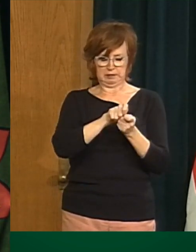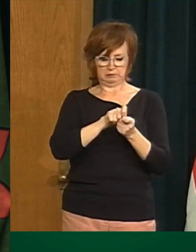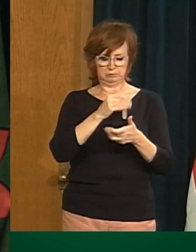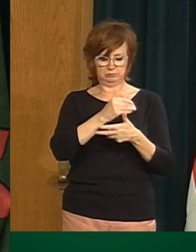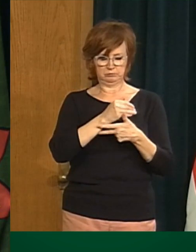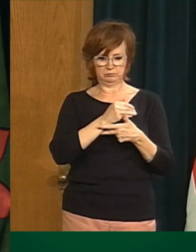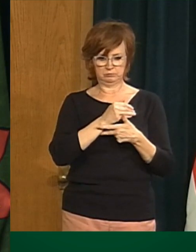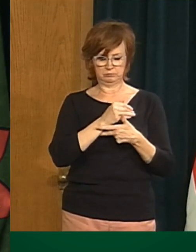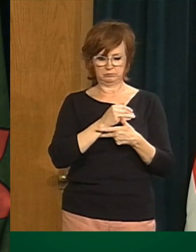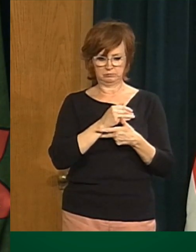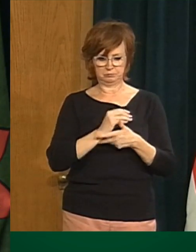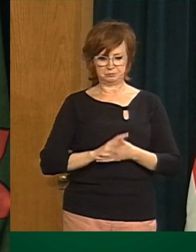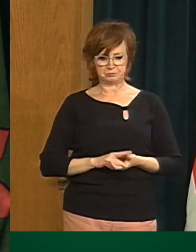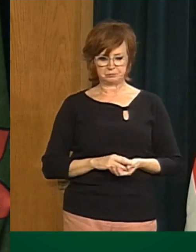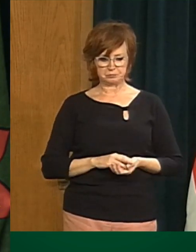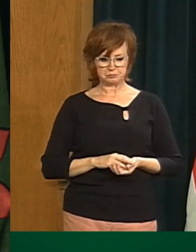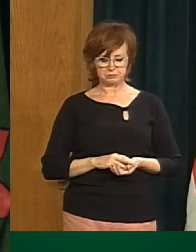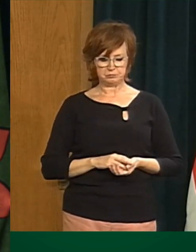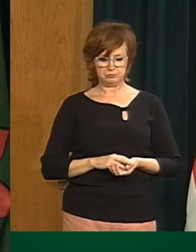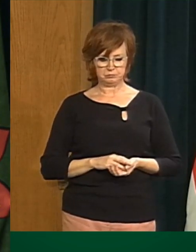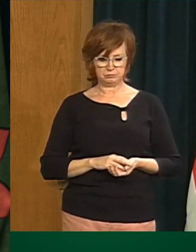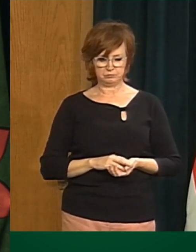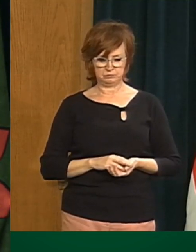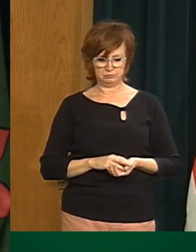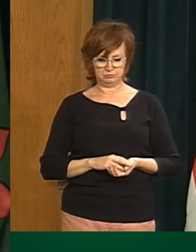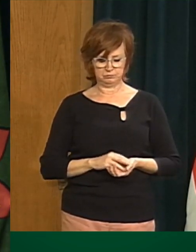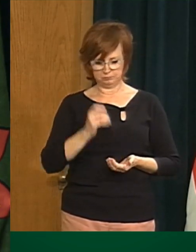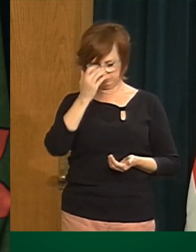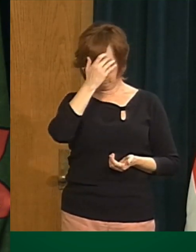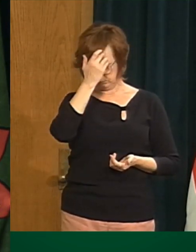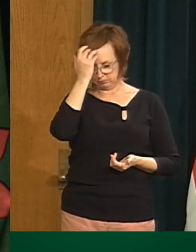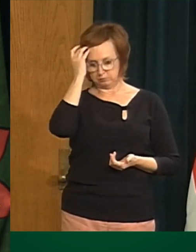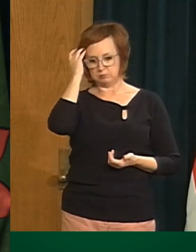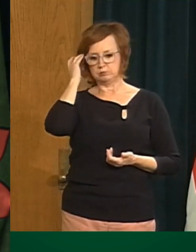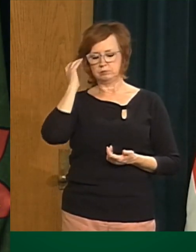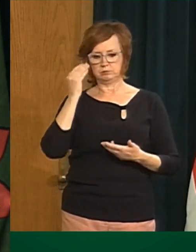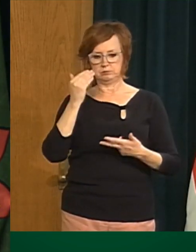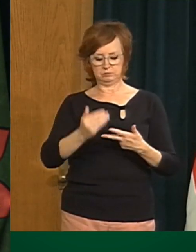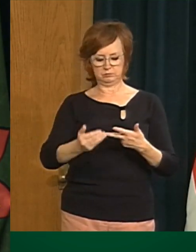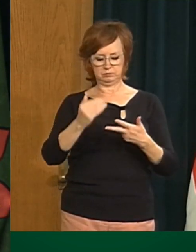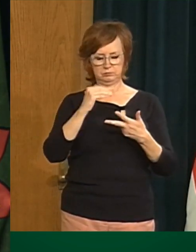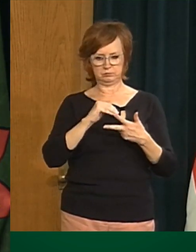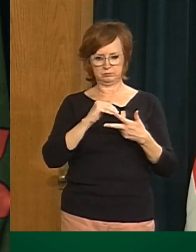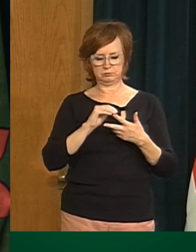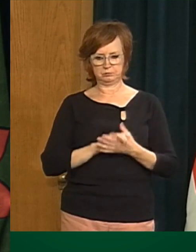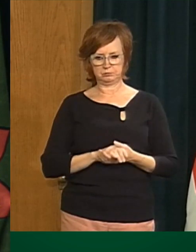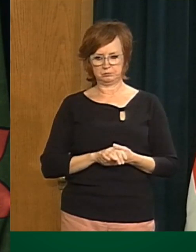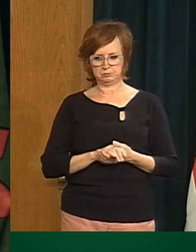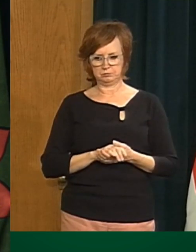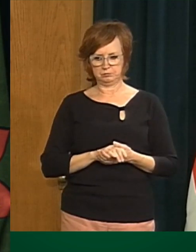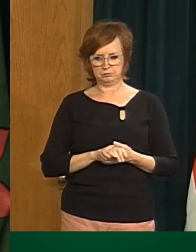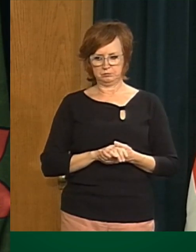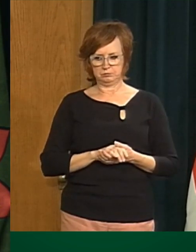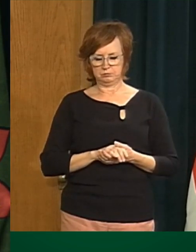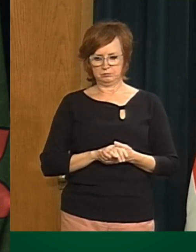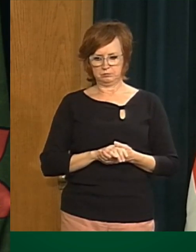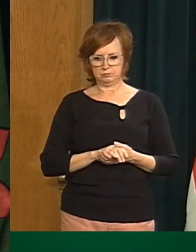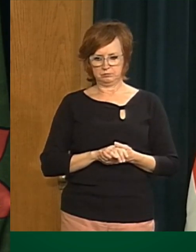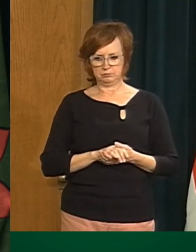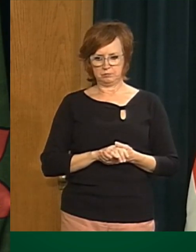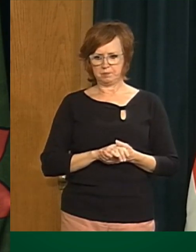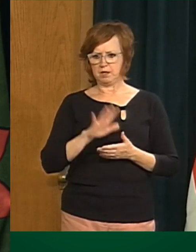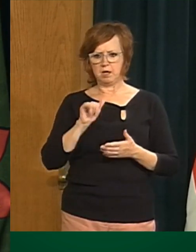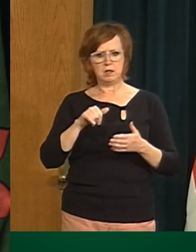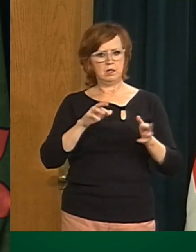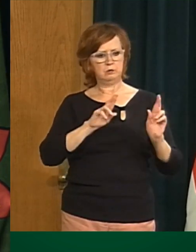our incident command, if you will, to ensure that we are setting up the chain of command in this particular area of the province in very much the same way that